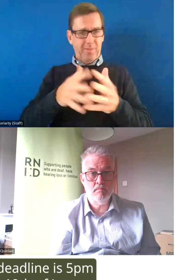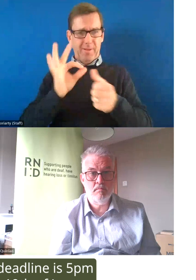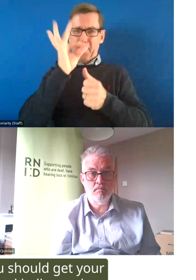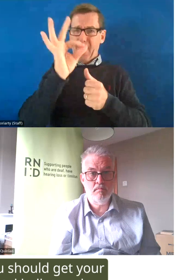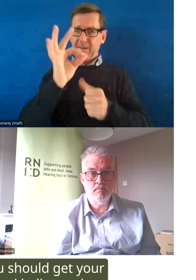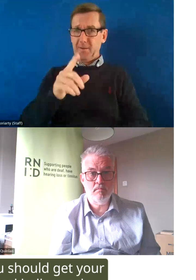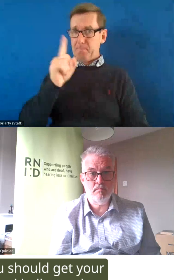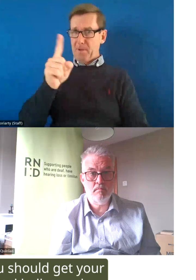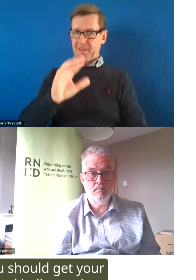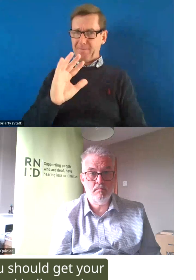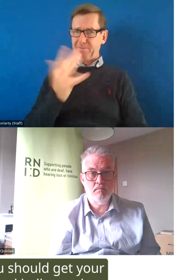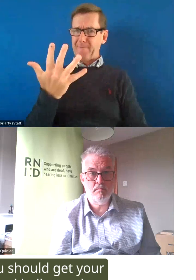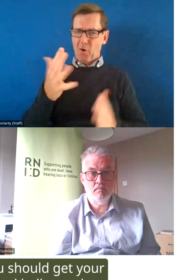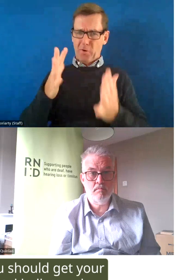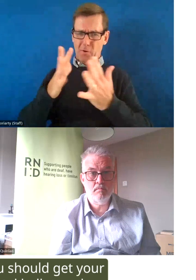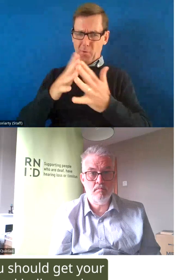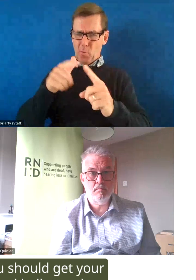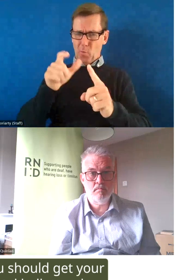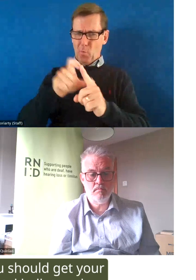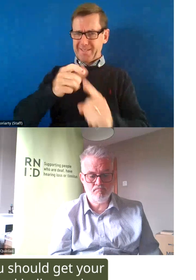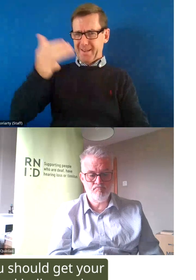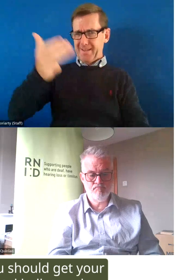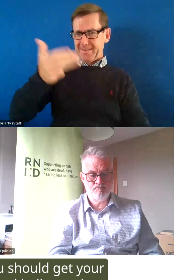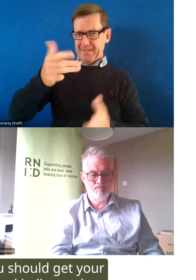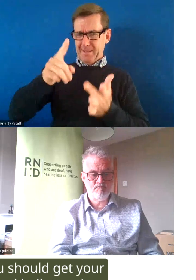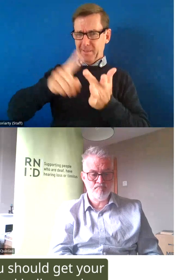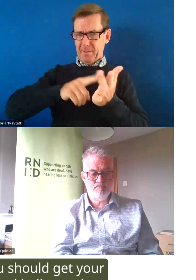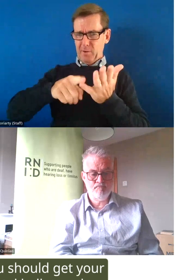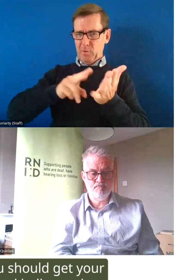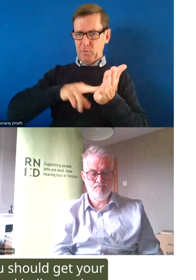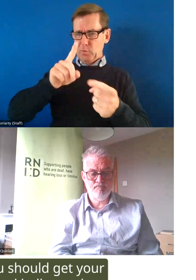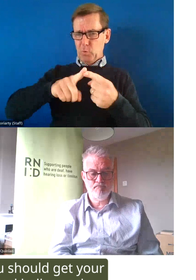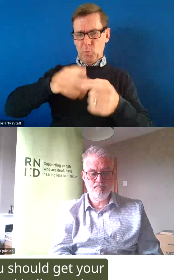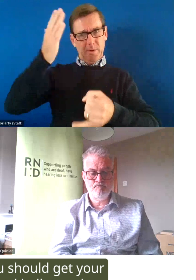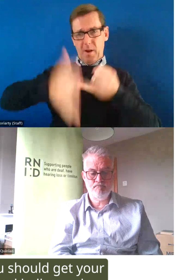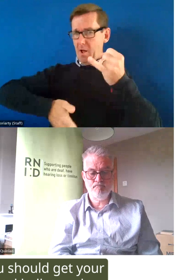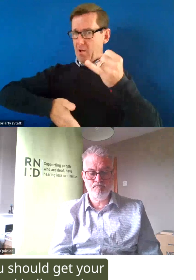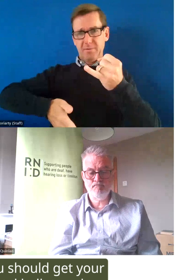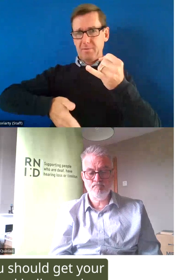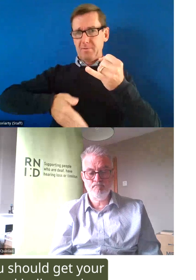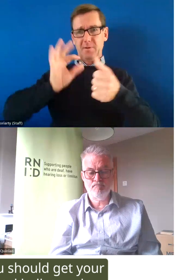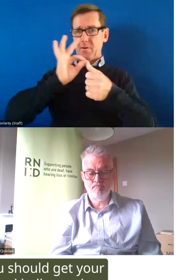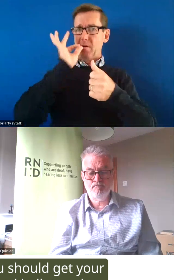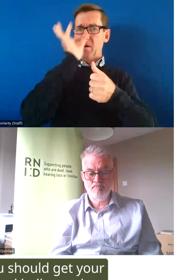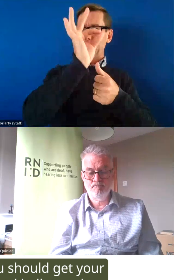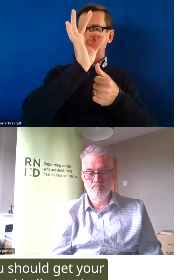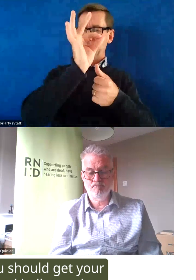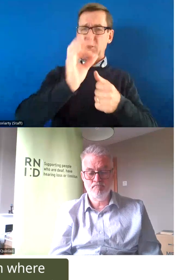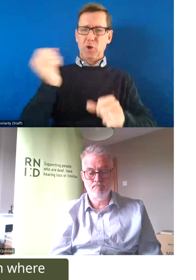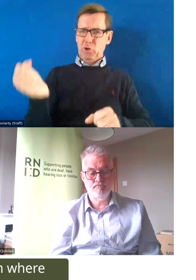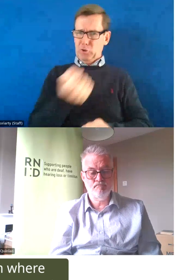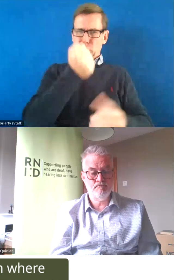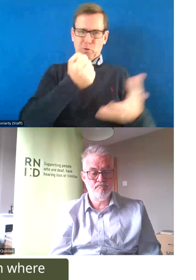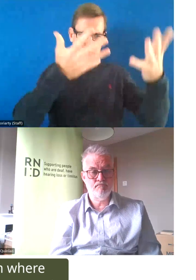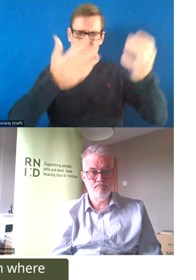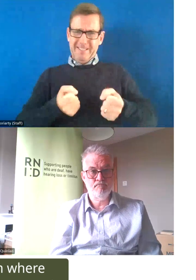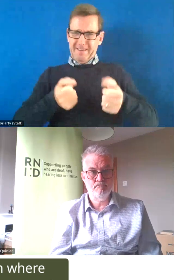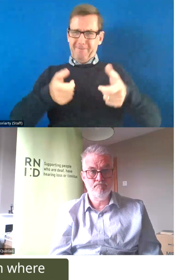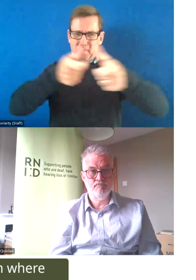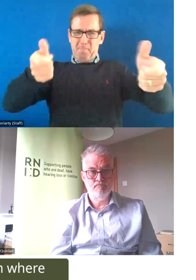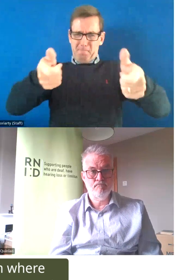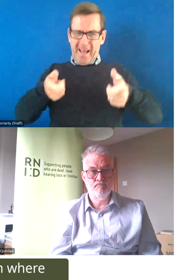19th of June. And then, you should get your what we call the postal ballot pack with